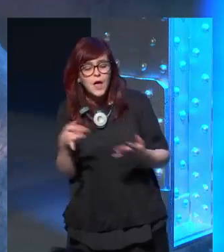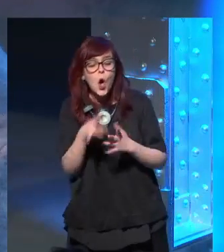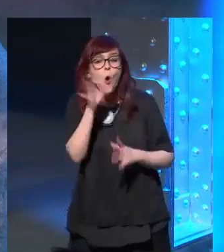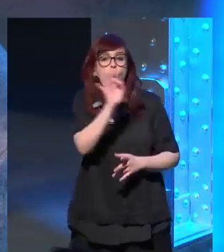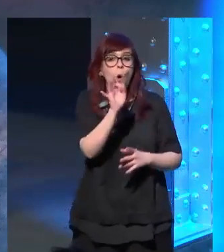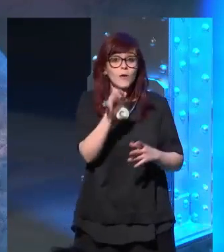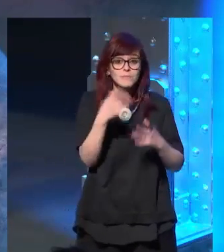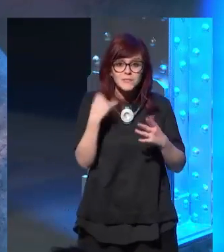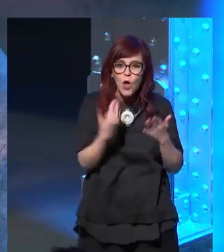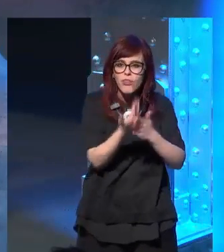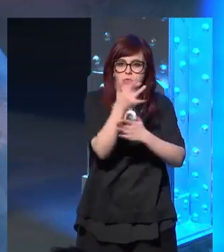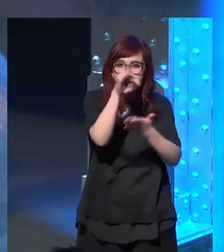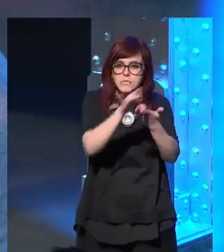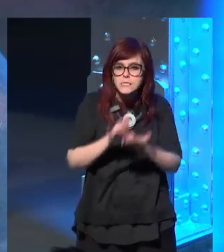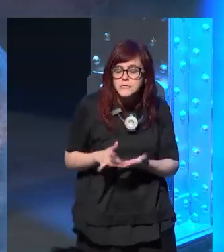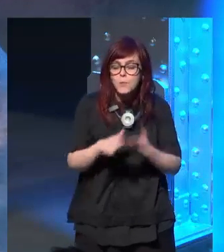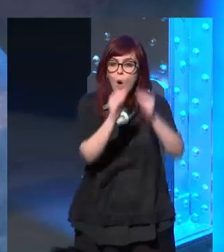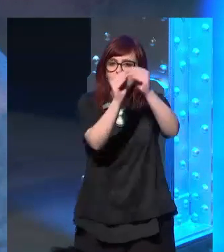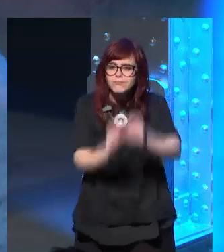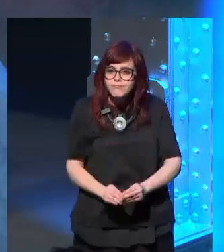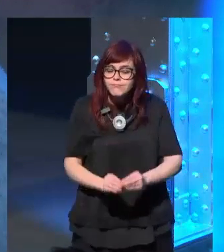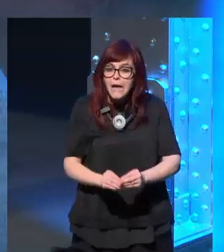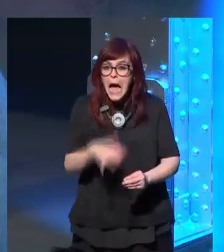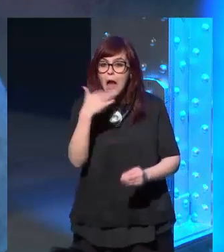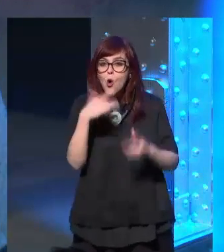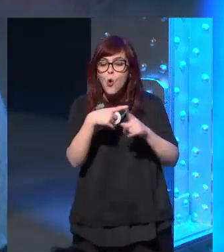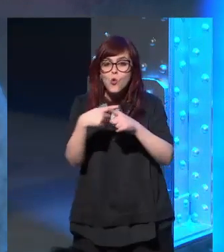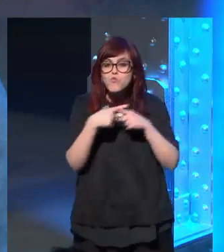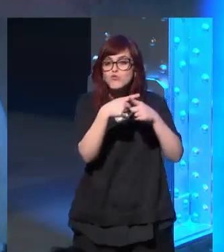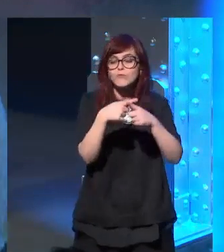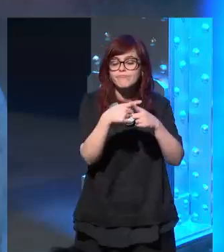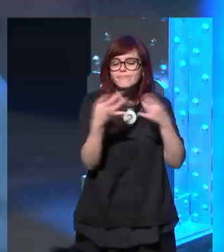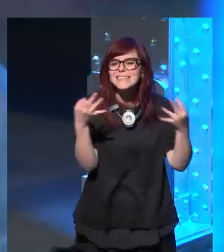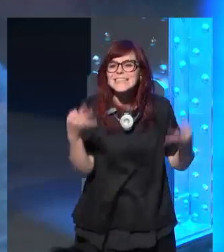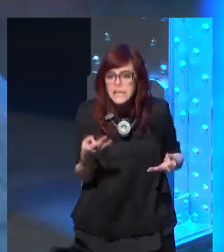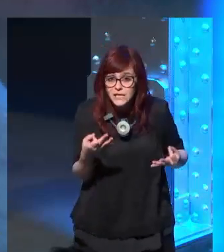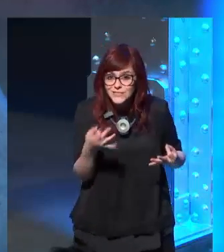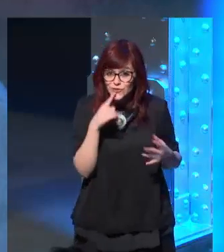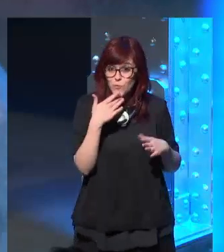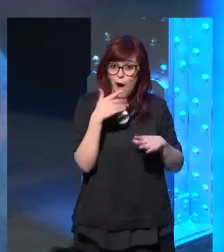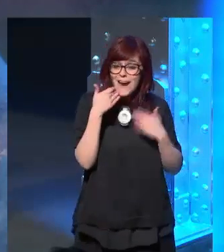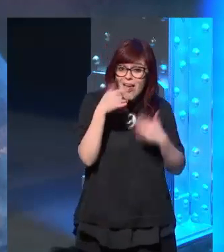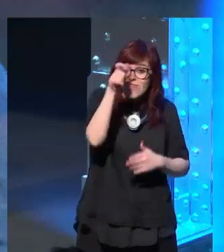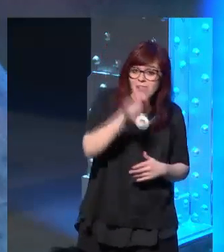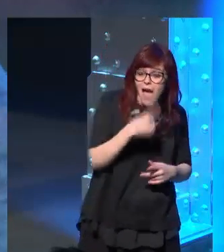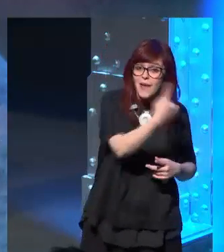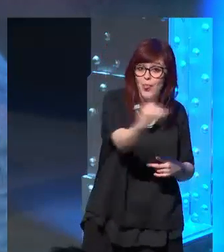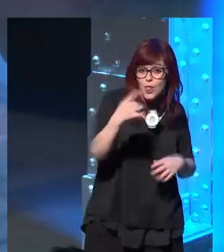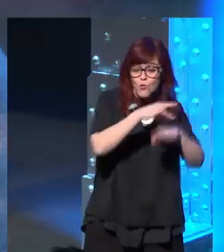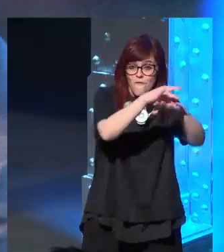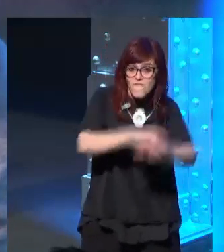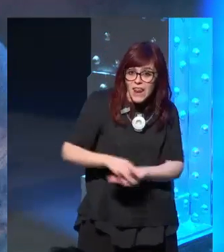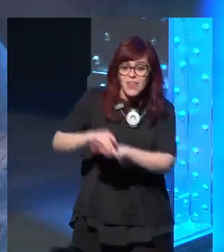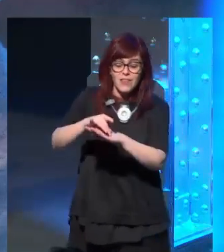where I felt good, and let that be the guide in terms of how you design future days and how you architect